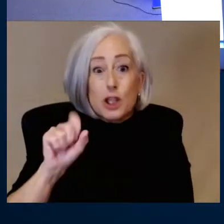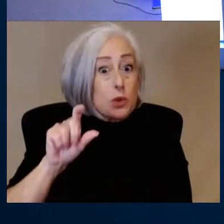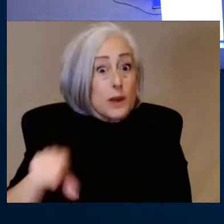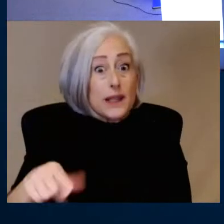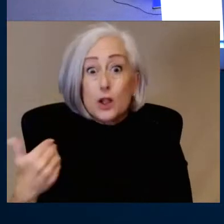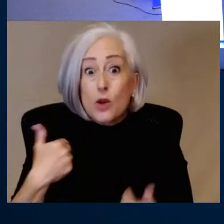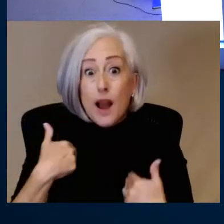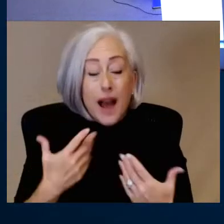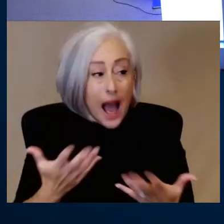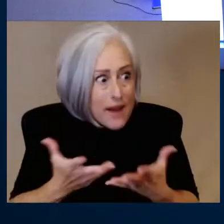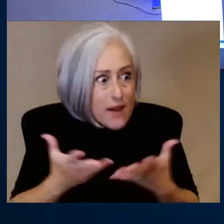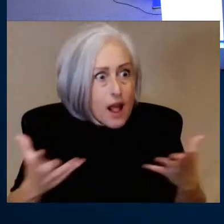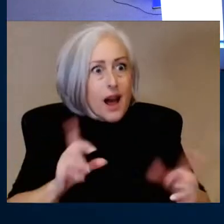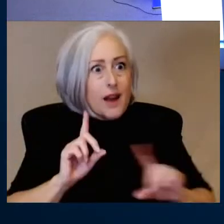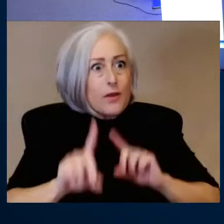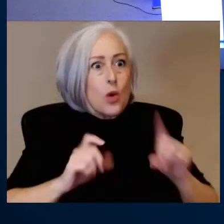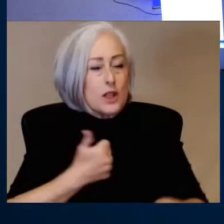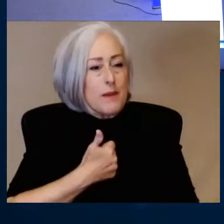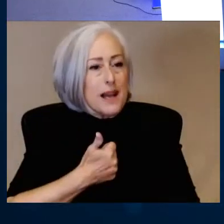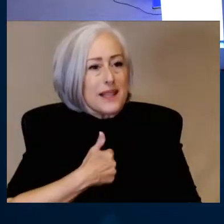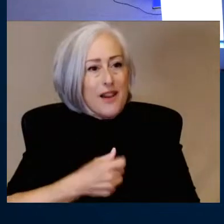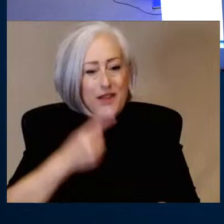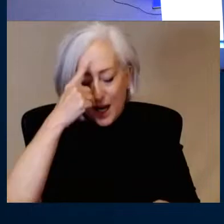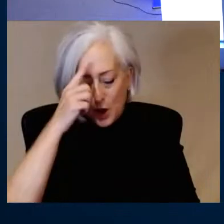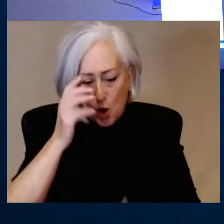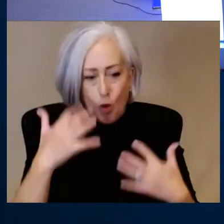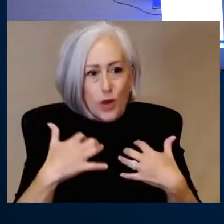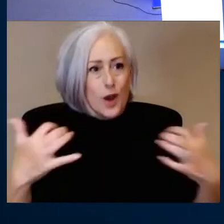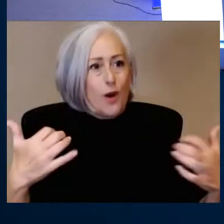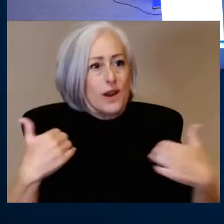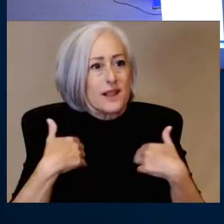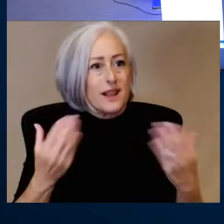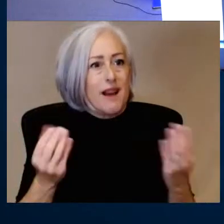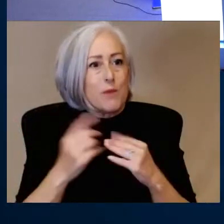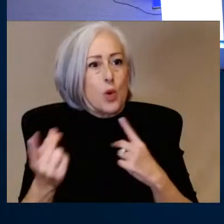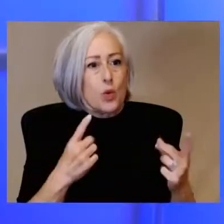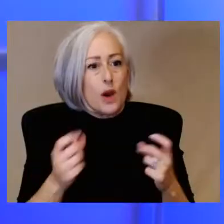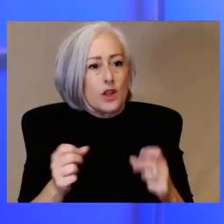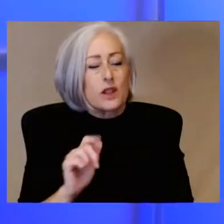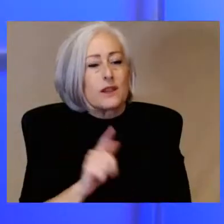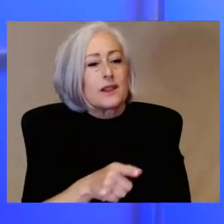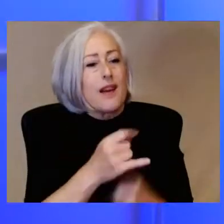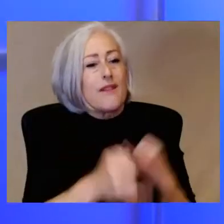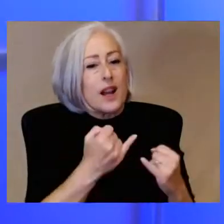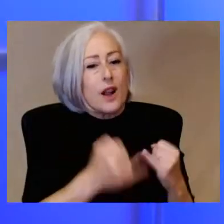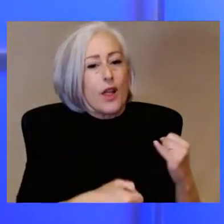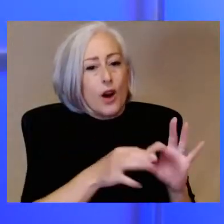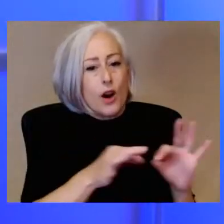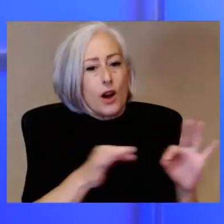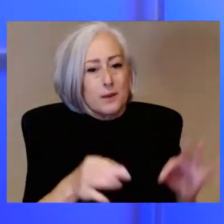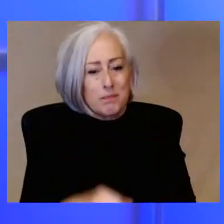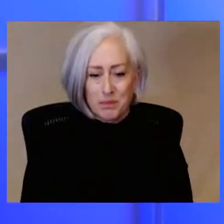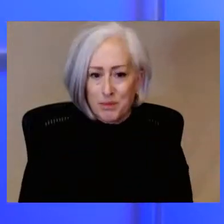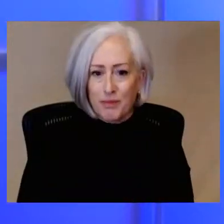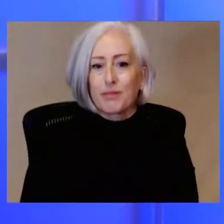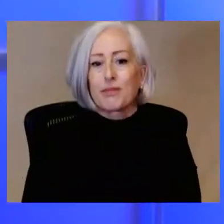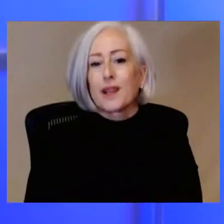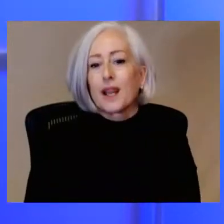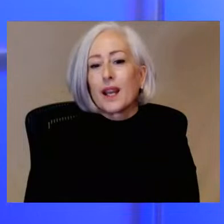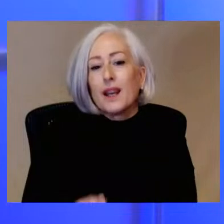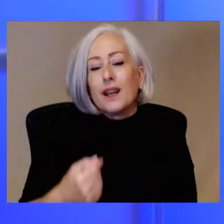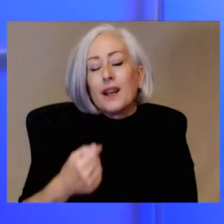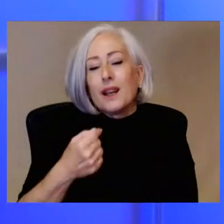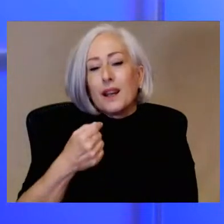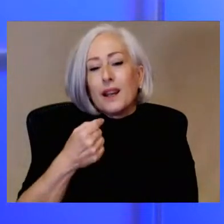want to ask, and I know our audience has got to have a lot too. Let's have some final thoughts. Dr. Burns, we're going to start with you. All right. Well, I'd say